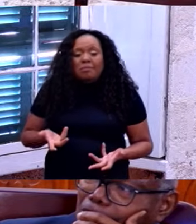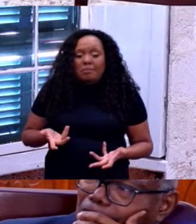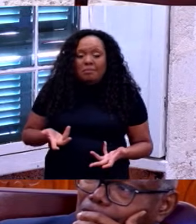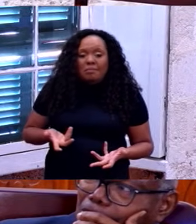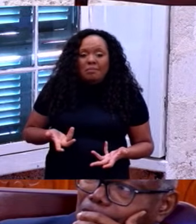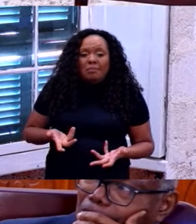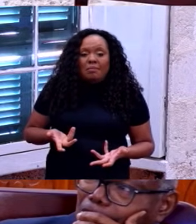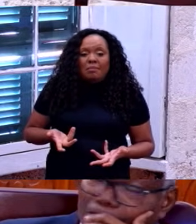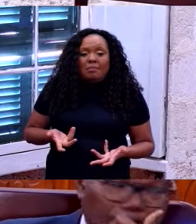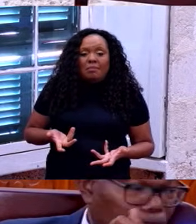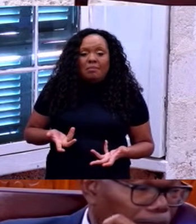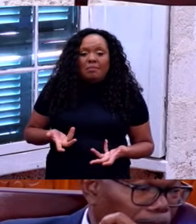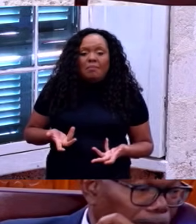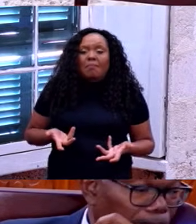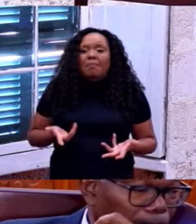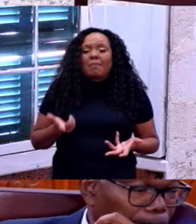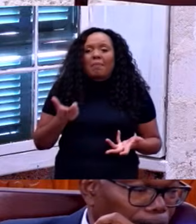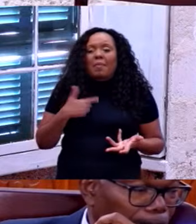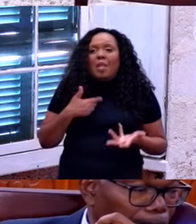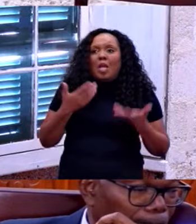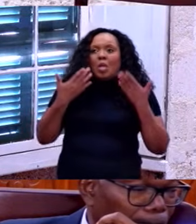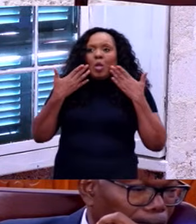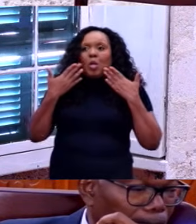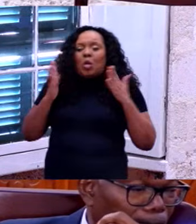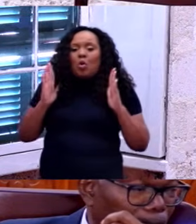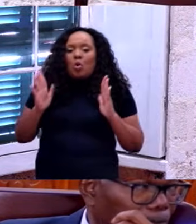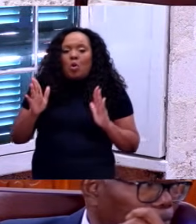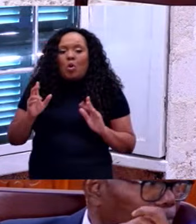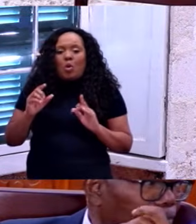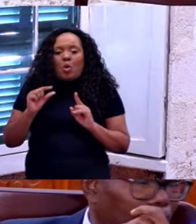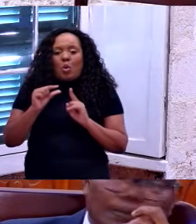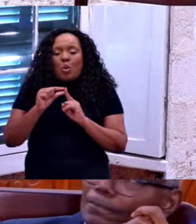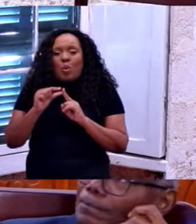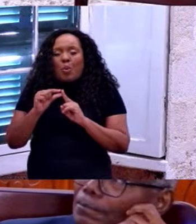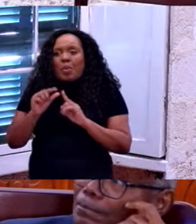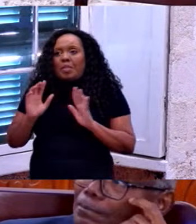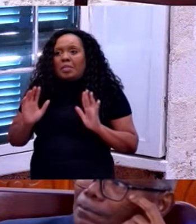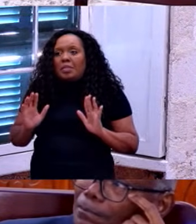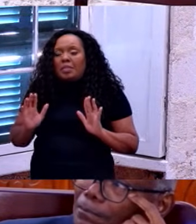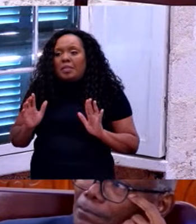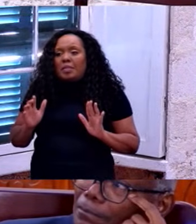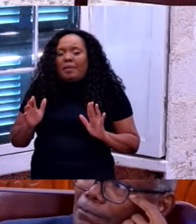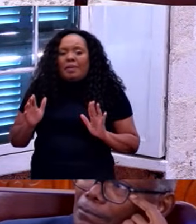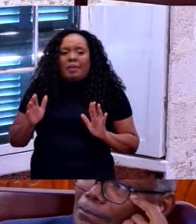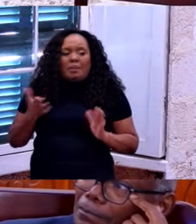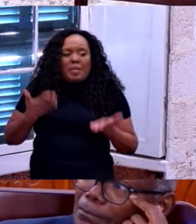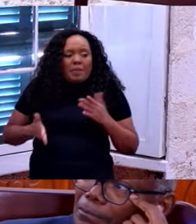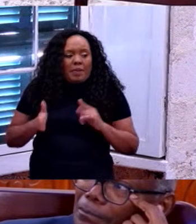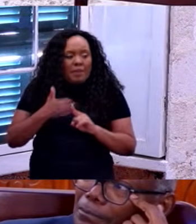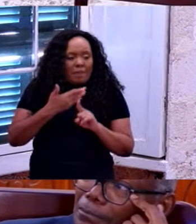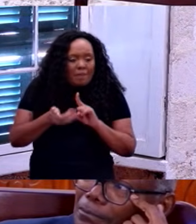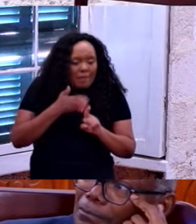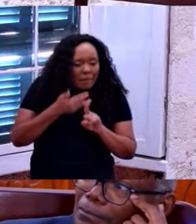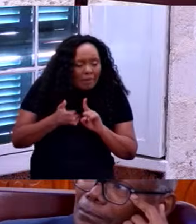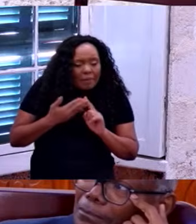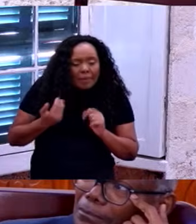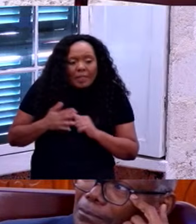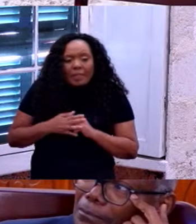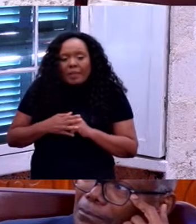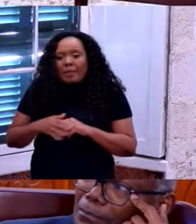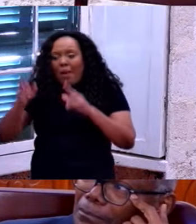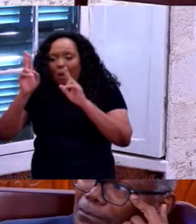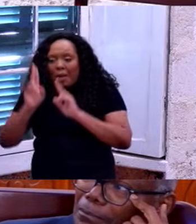and I'm not sure if it's an equal part, flattery, honor, and